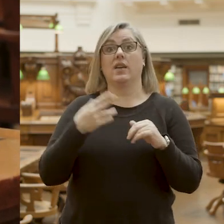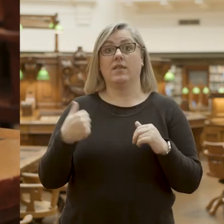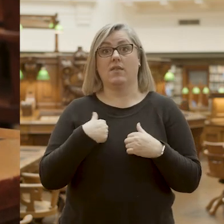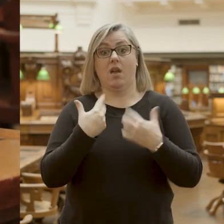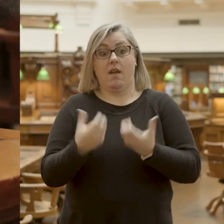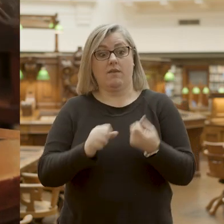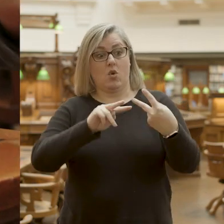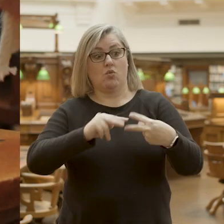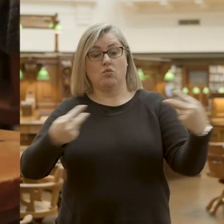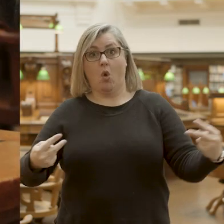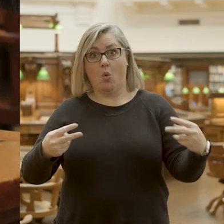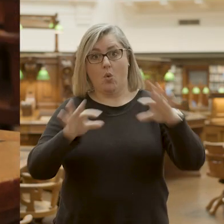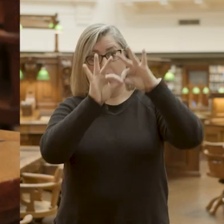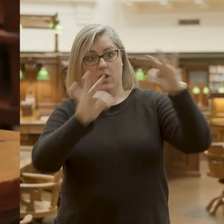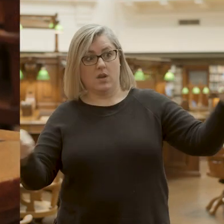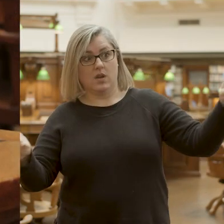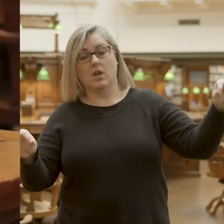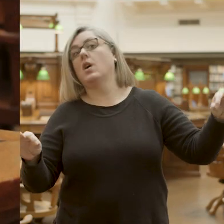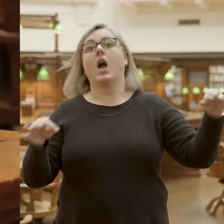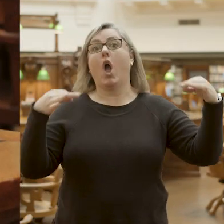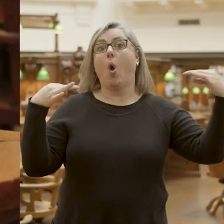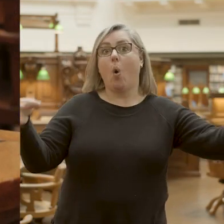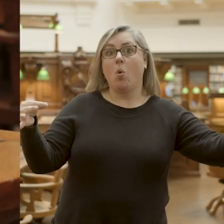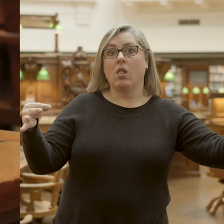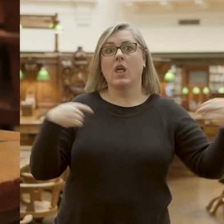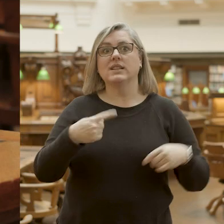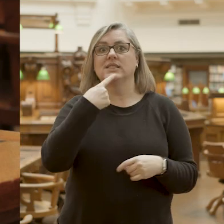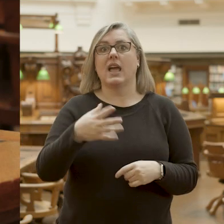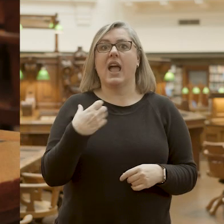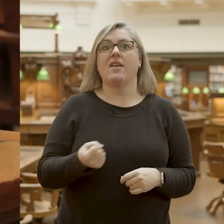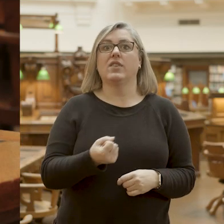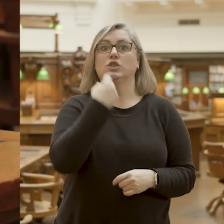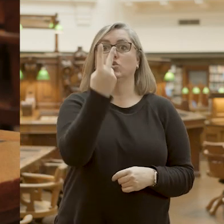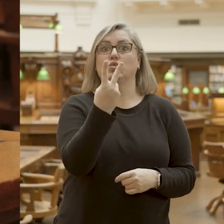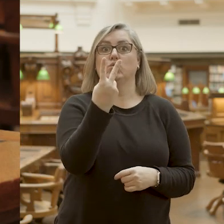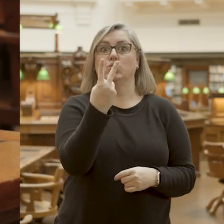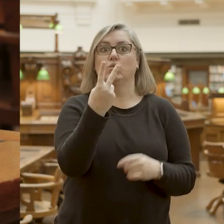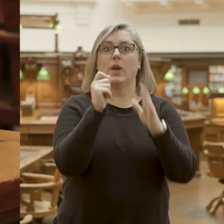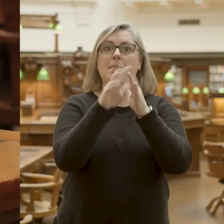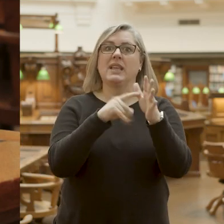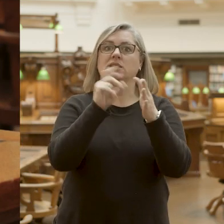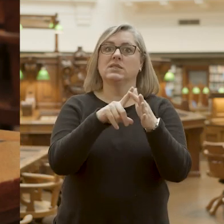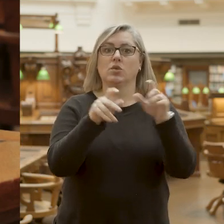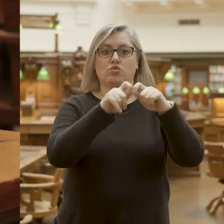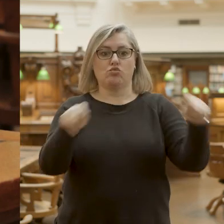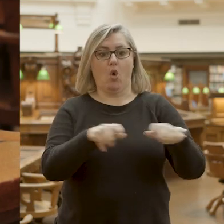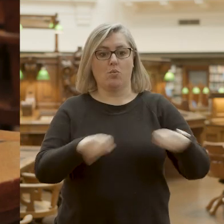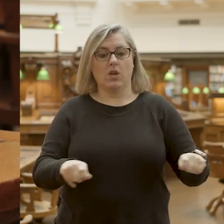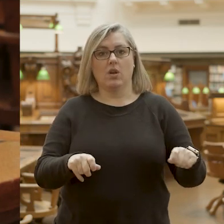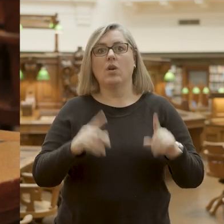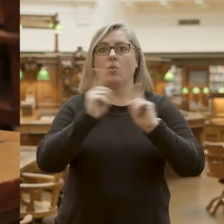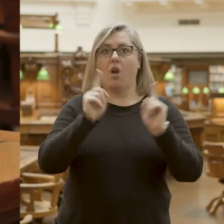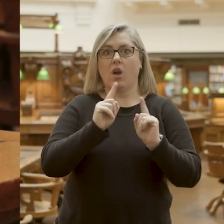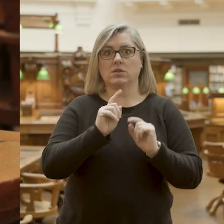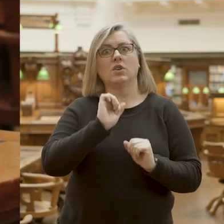rope here, or both of them I should say, and hold them out like this and say, I have here two pieces of rope, your brain will tell you that there are